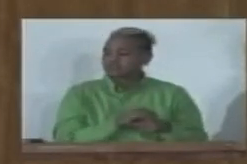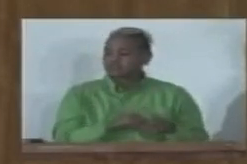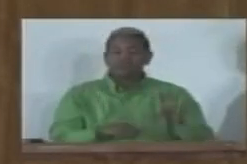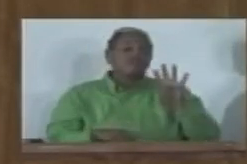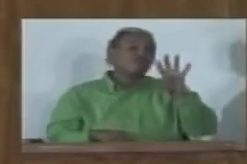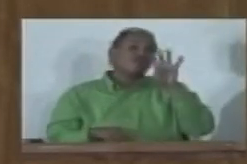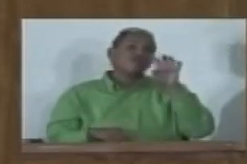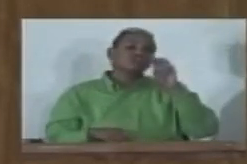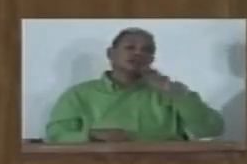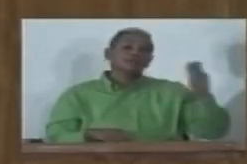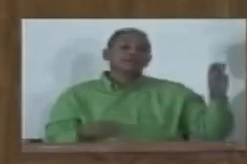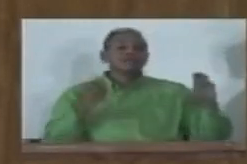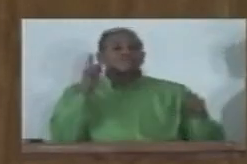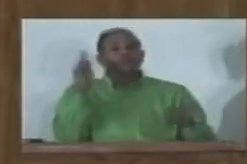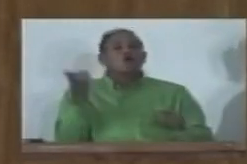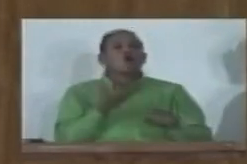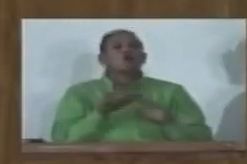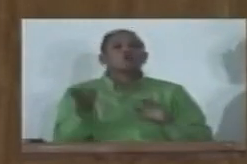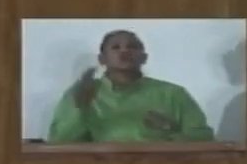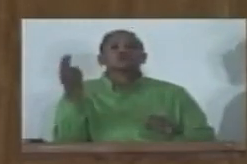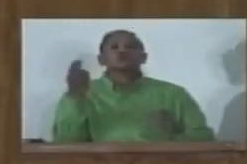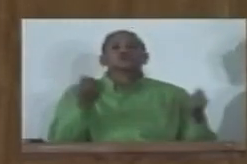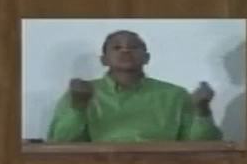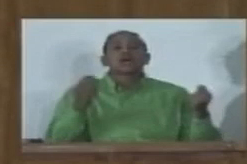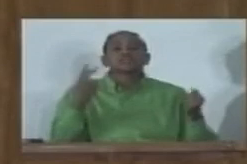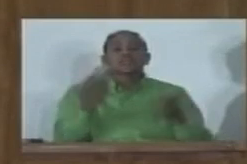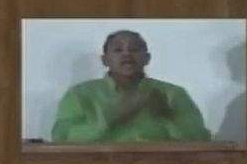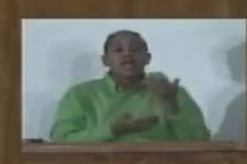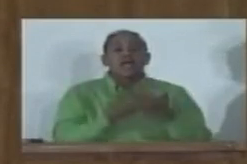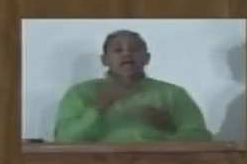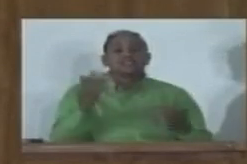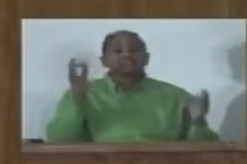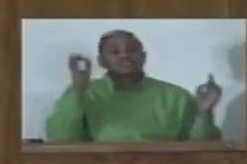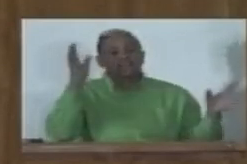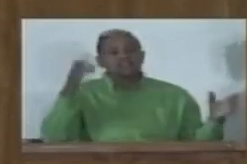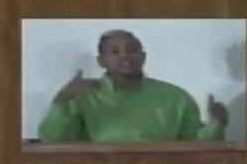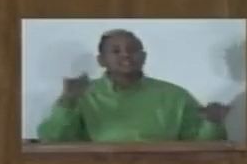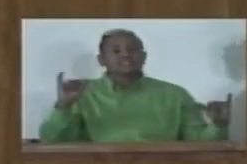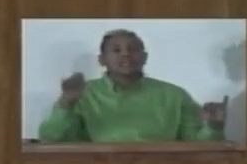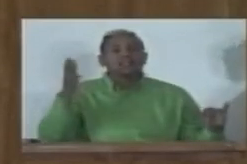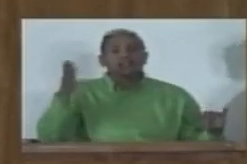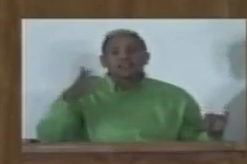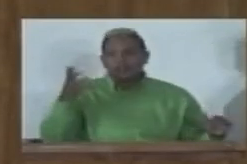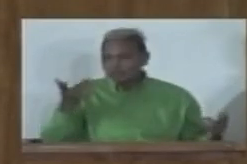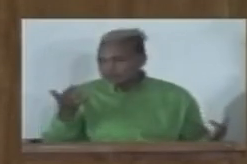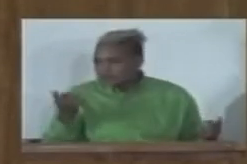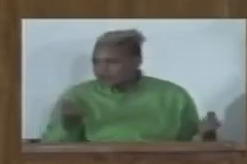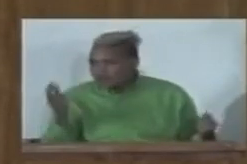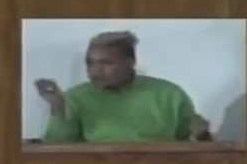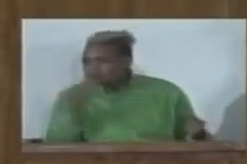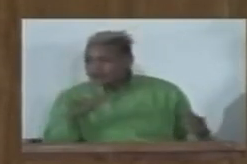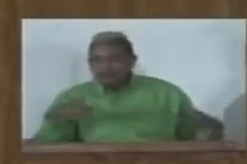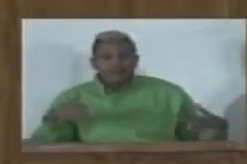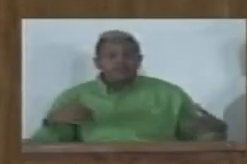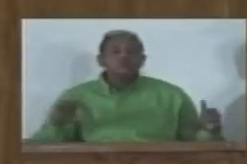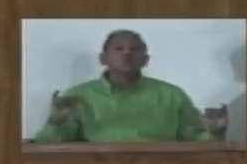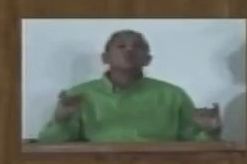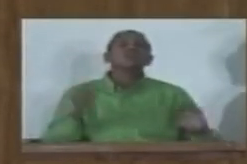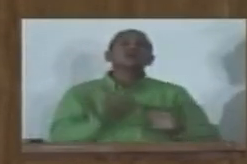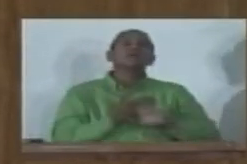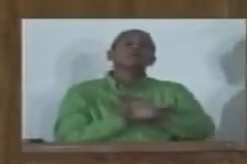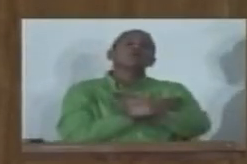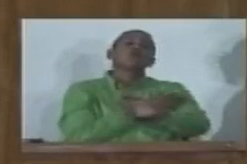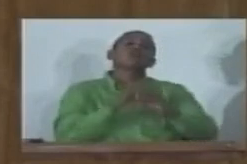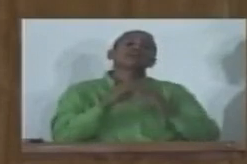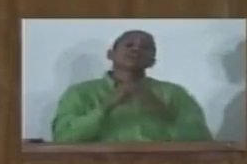400 million from a waste used car deal that is still an outstanding matter could go a far way in order